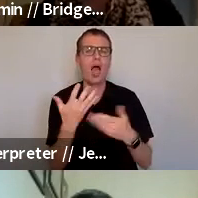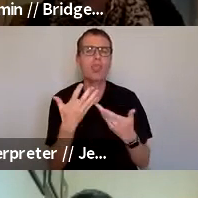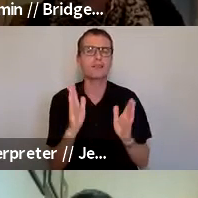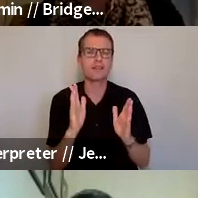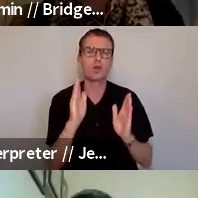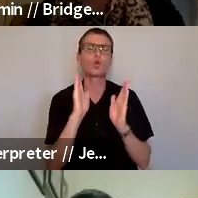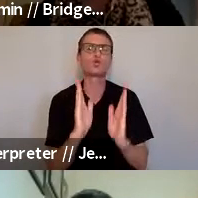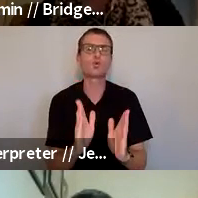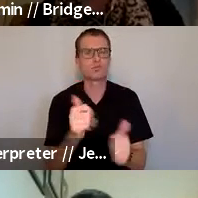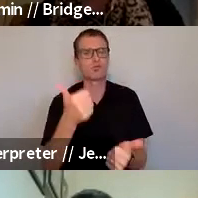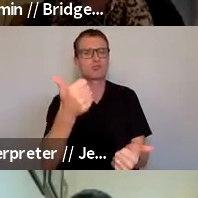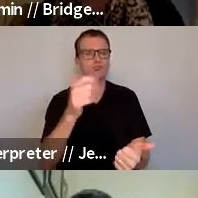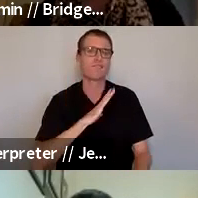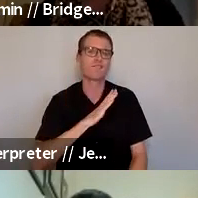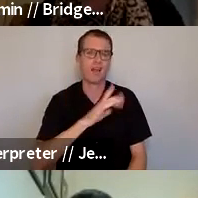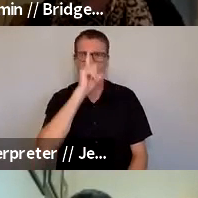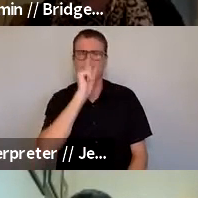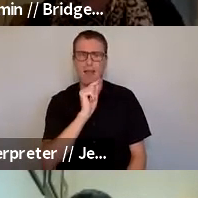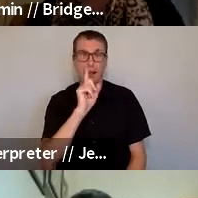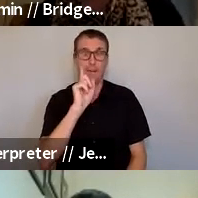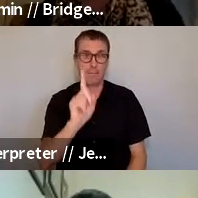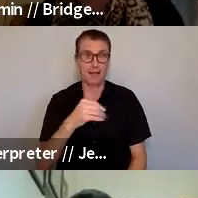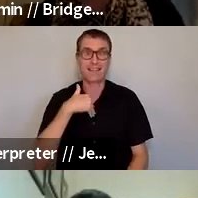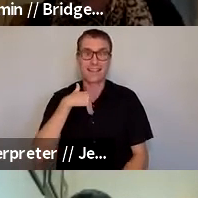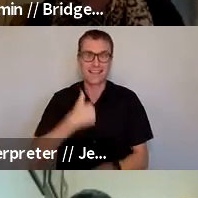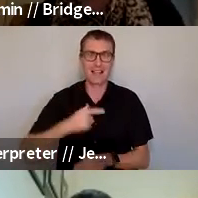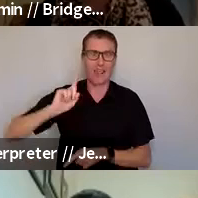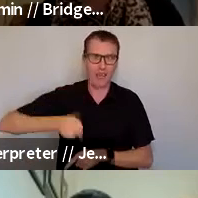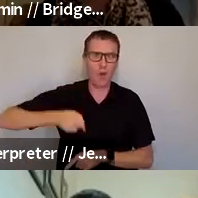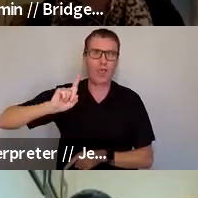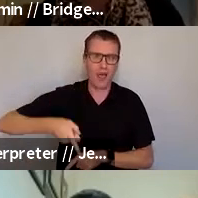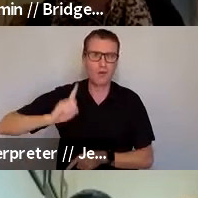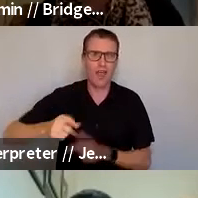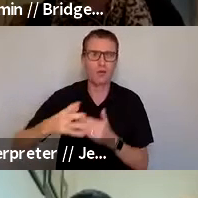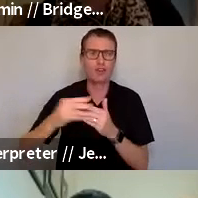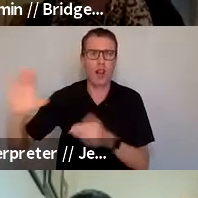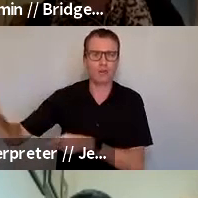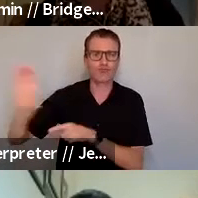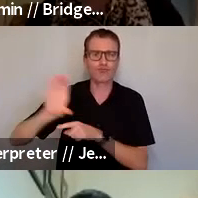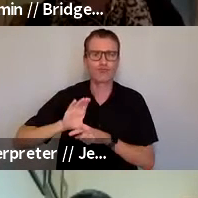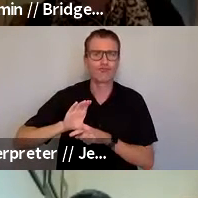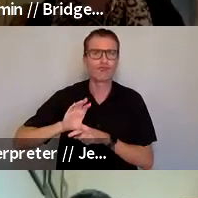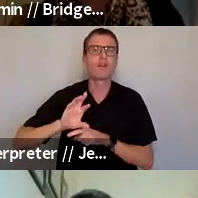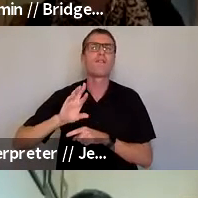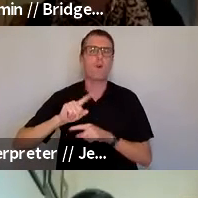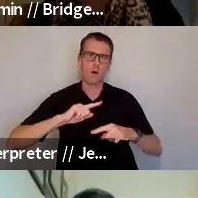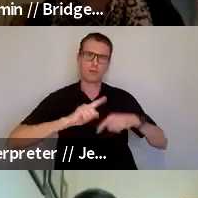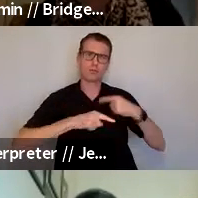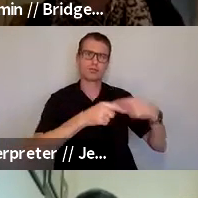going to be needed to make this ongoing, I have no idea where arts organisations are going to find that. And so I